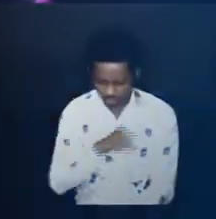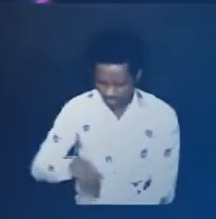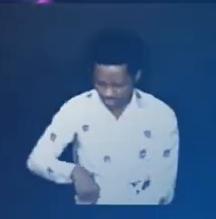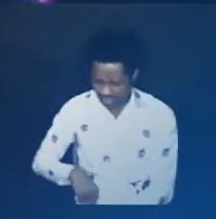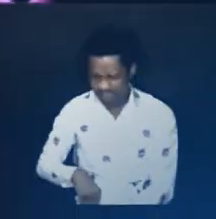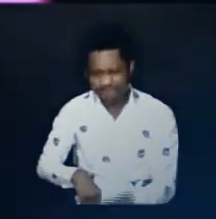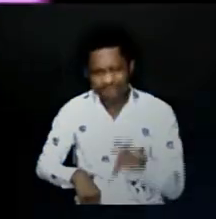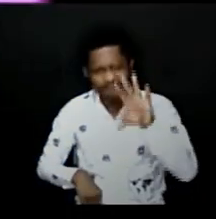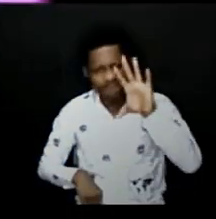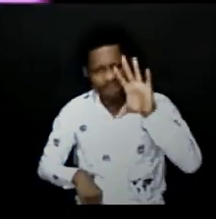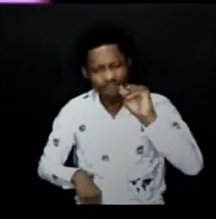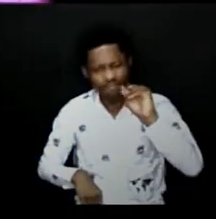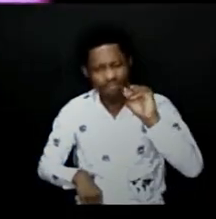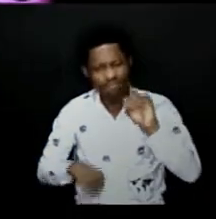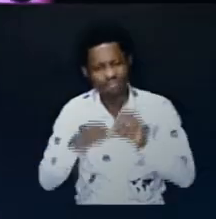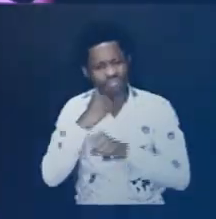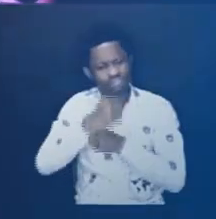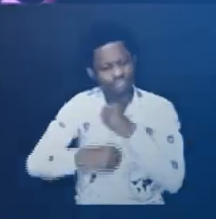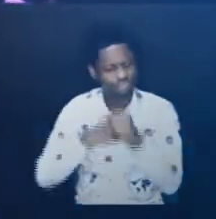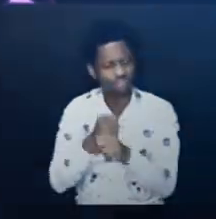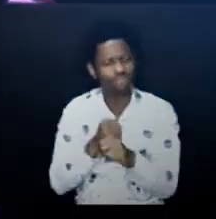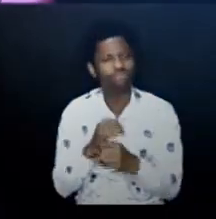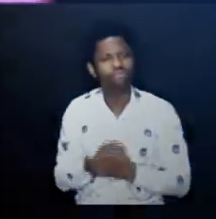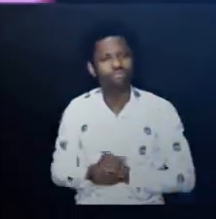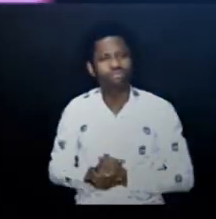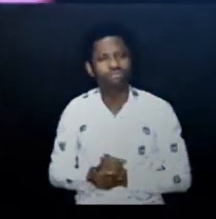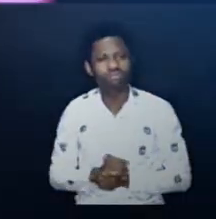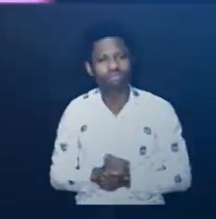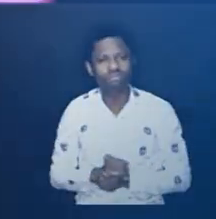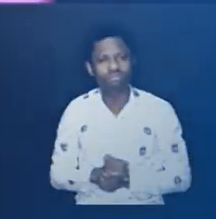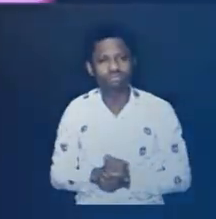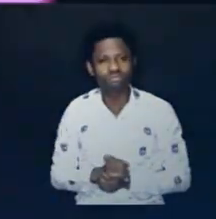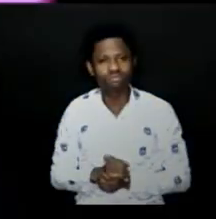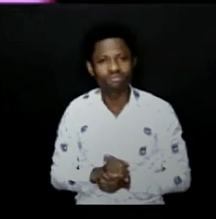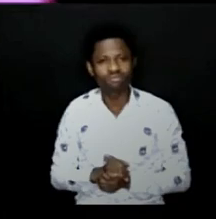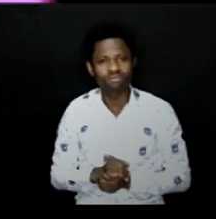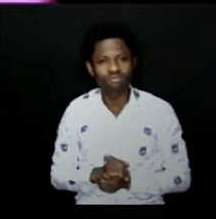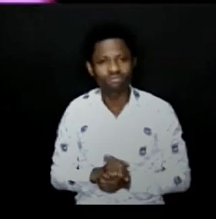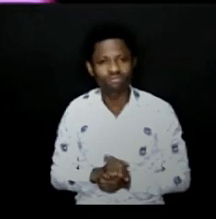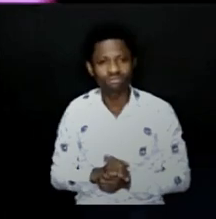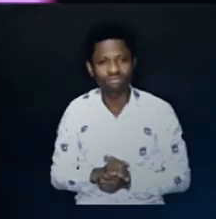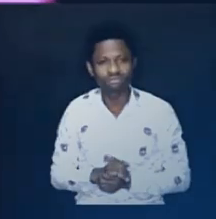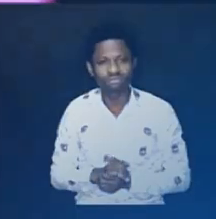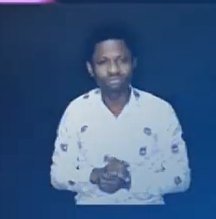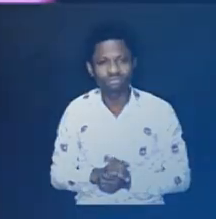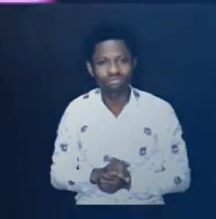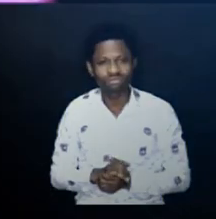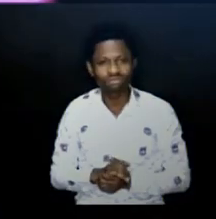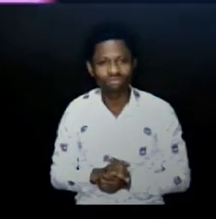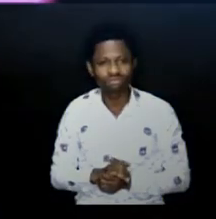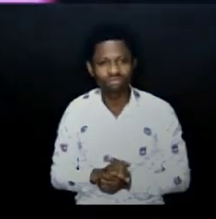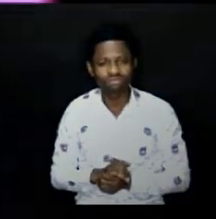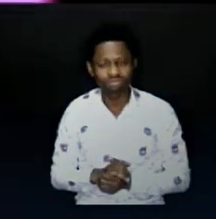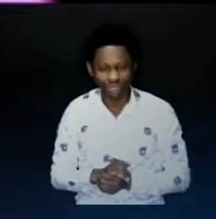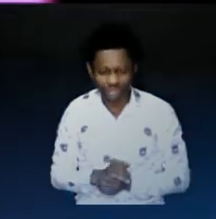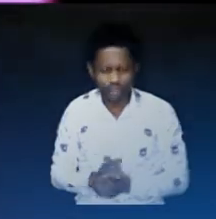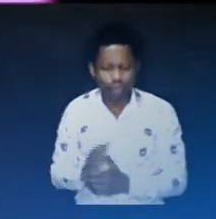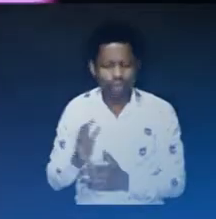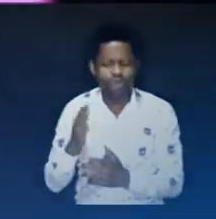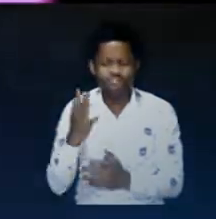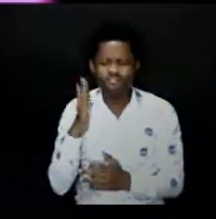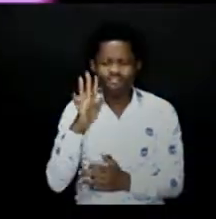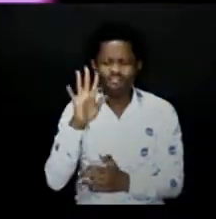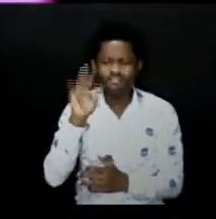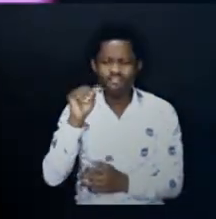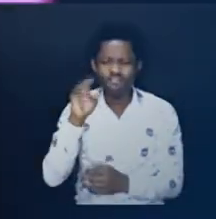50 years. And in all these years, she never did anything against the